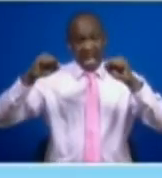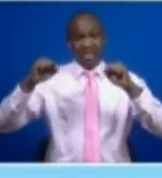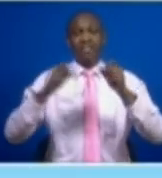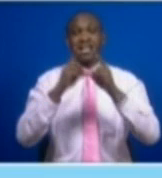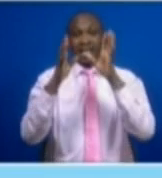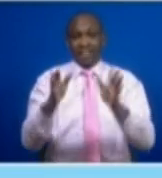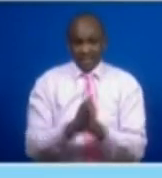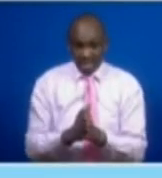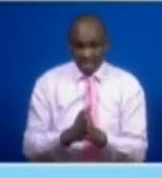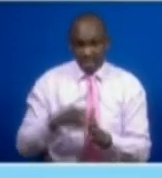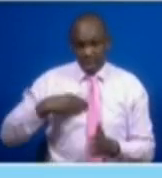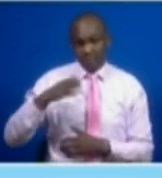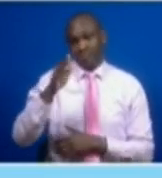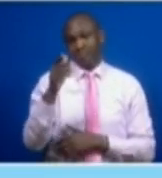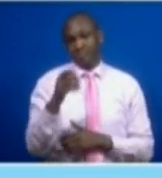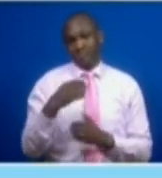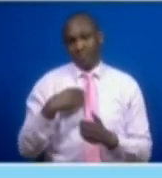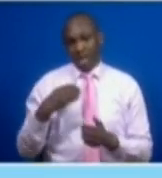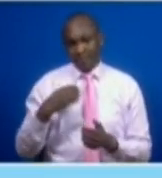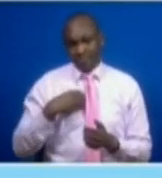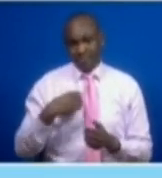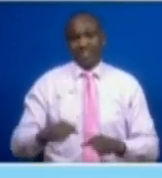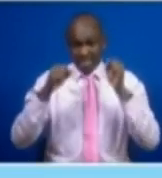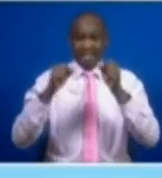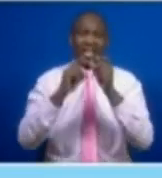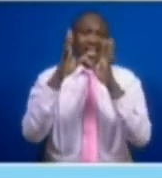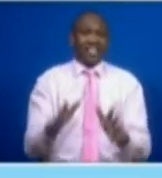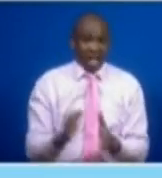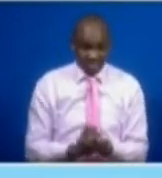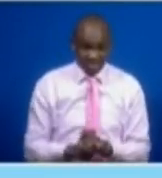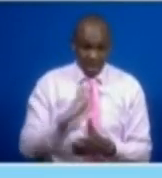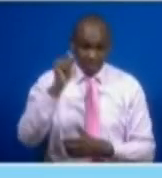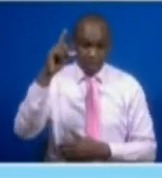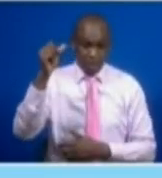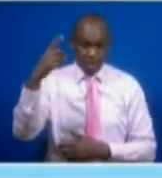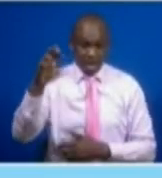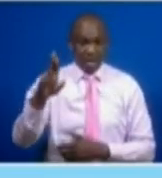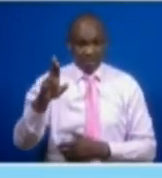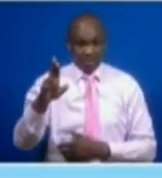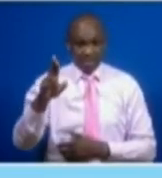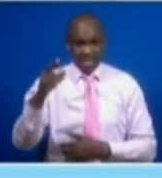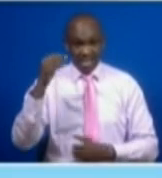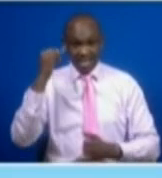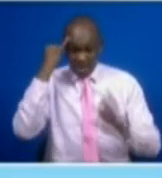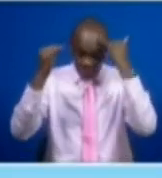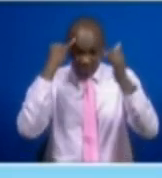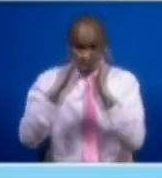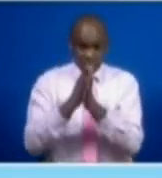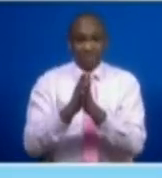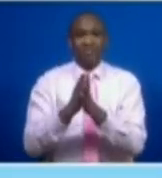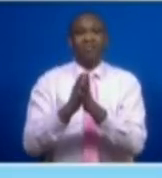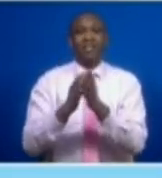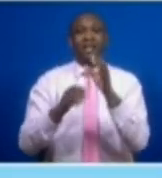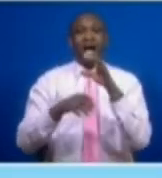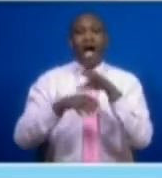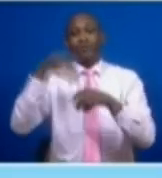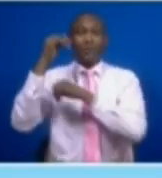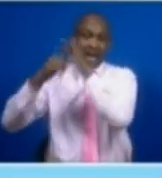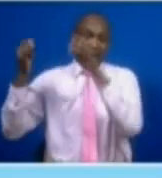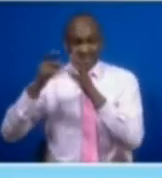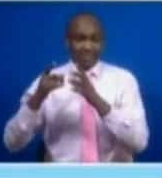digital strategist, blogger, senior director, digital innovation and diaspora communications. This